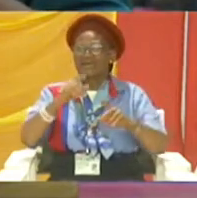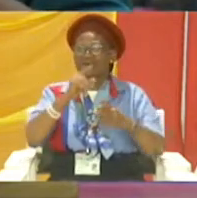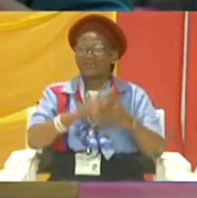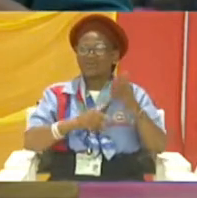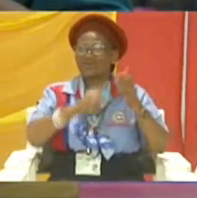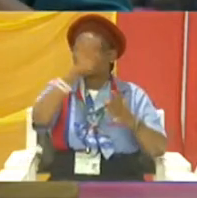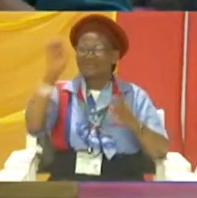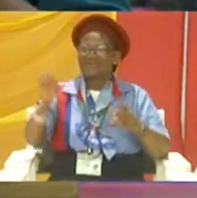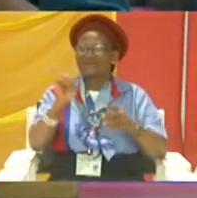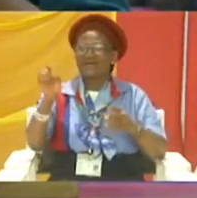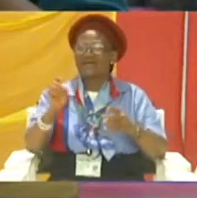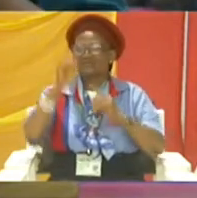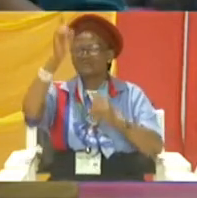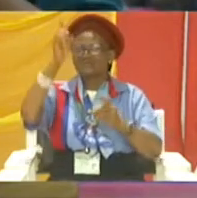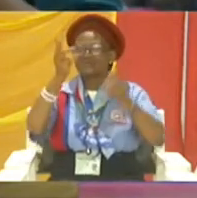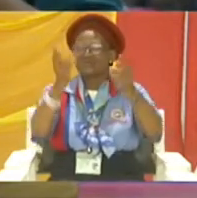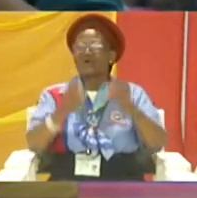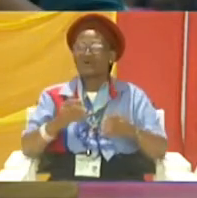that's what I want.